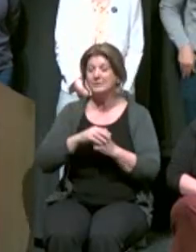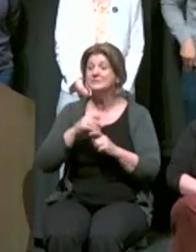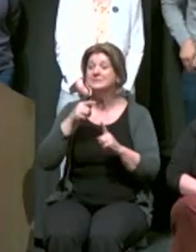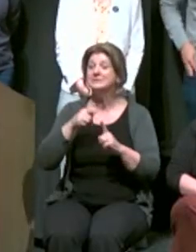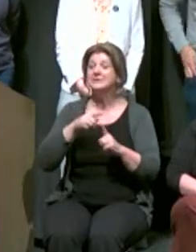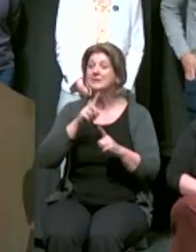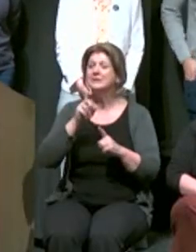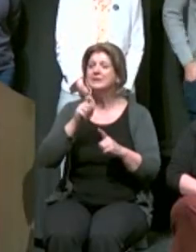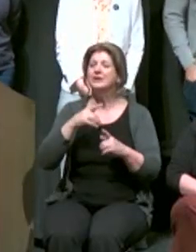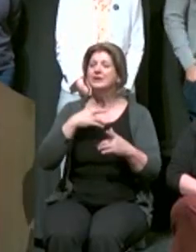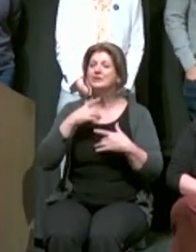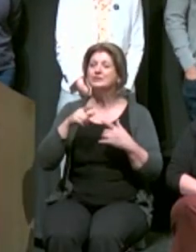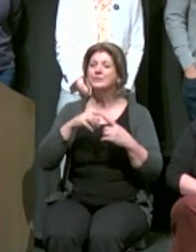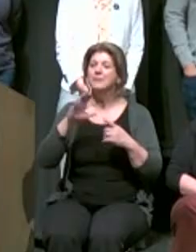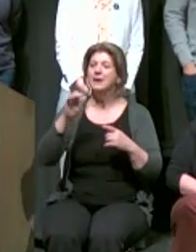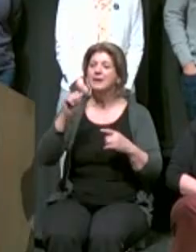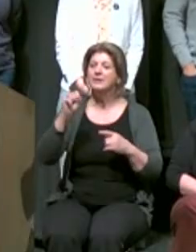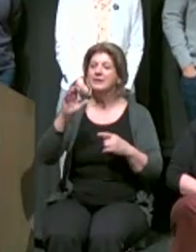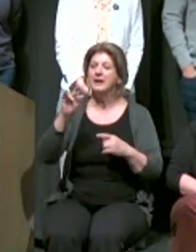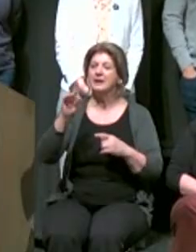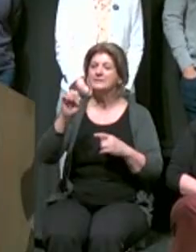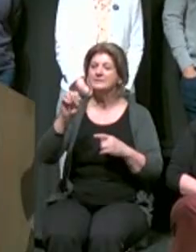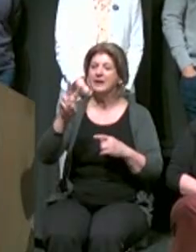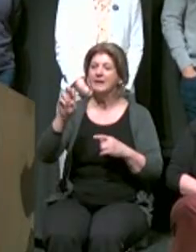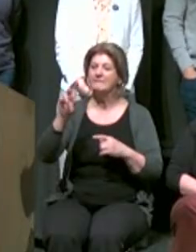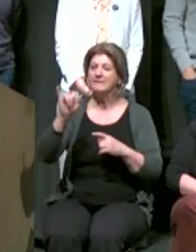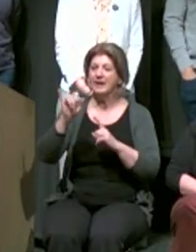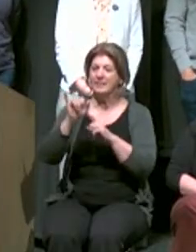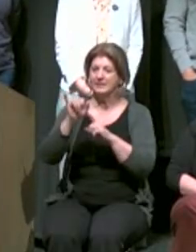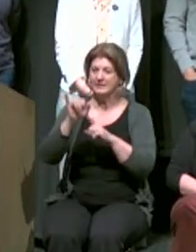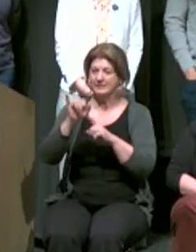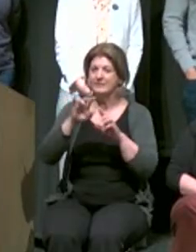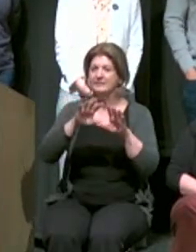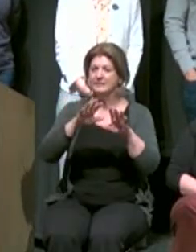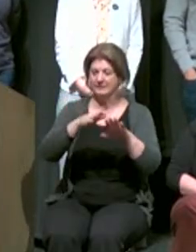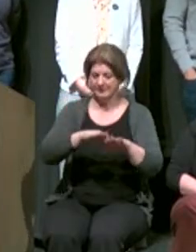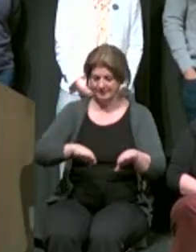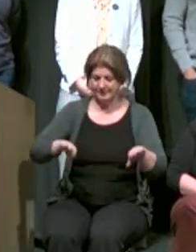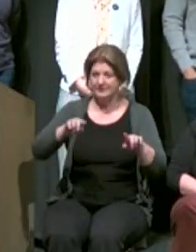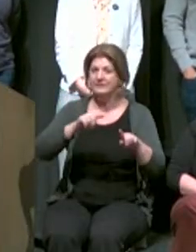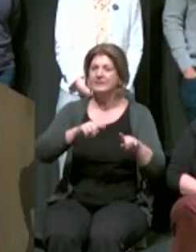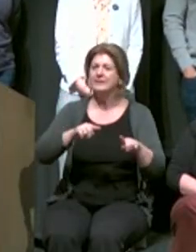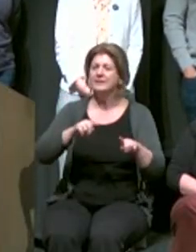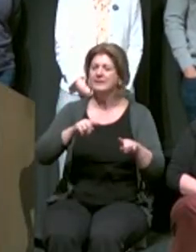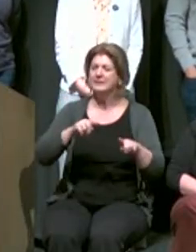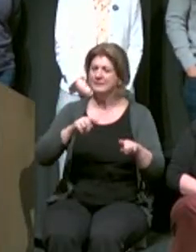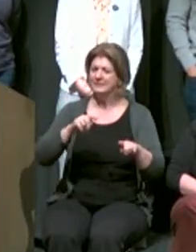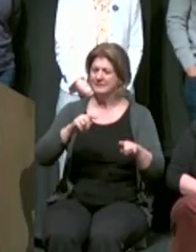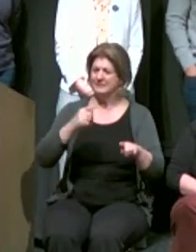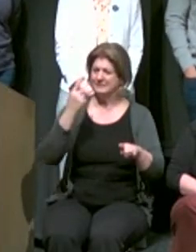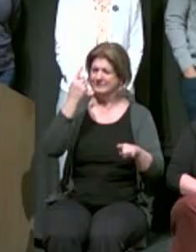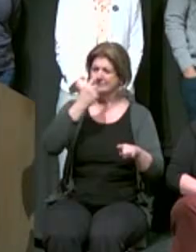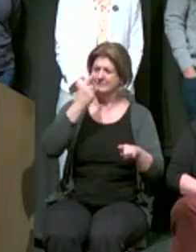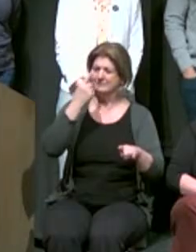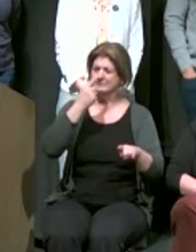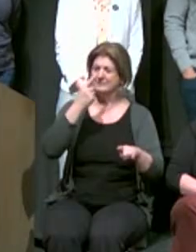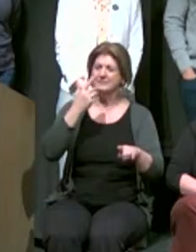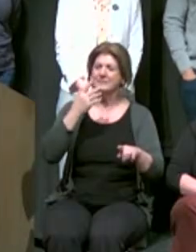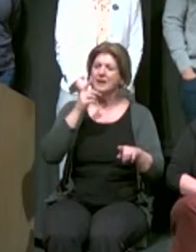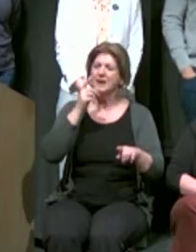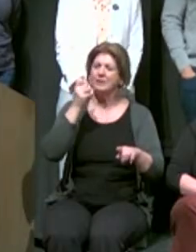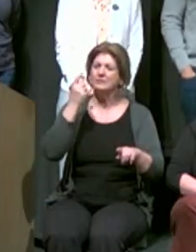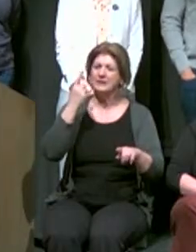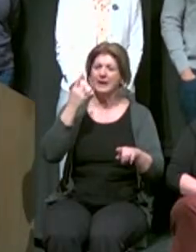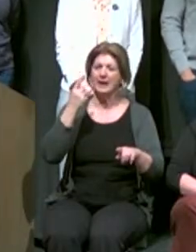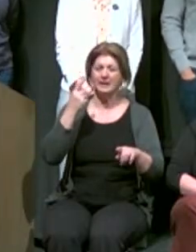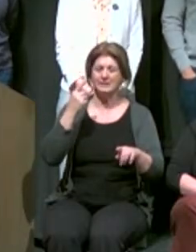concern remains with Cascade Valley. I'm not understanding exactly, and I